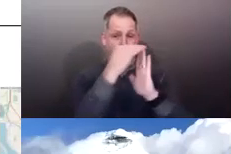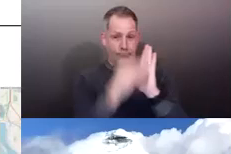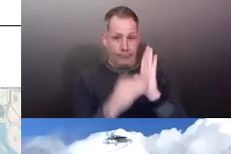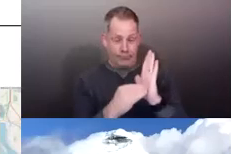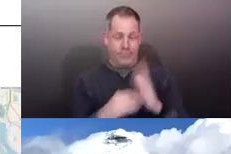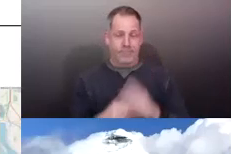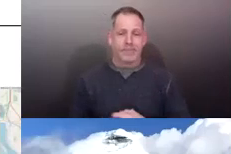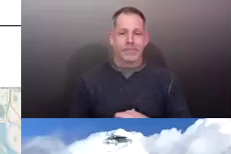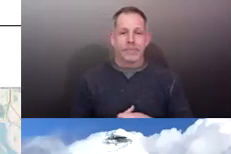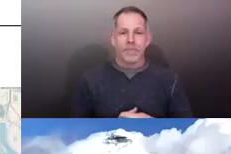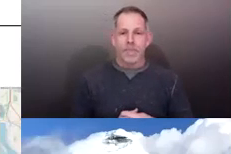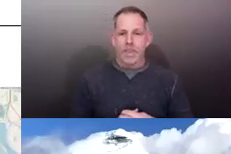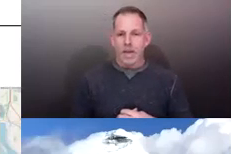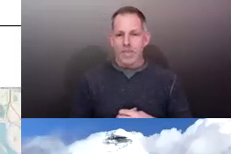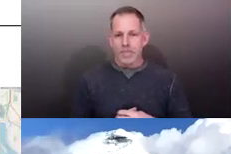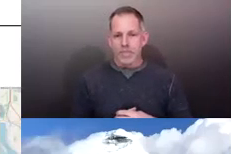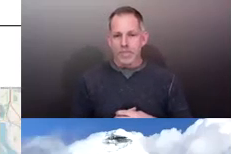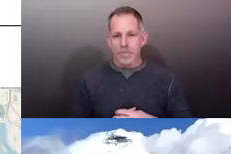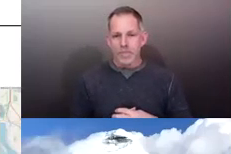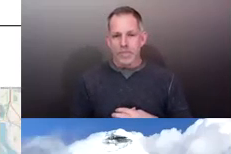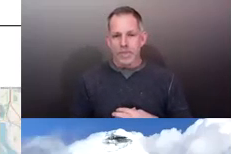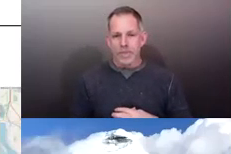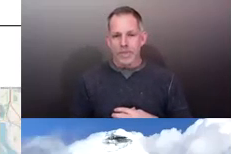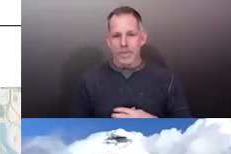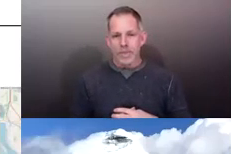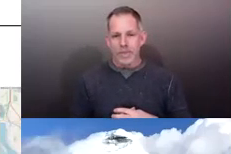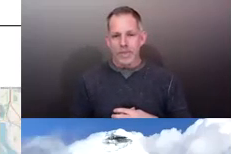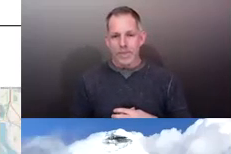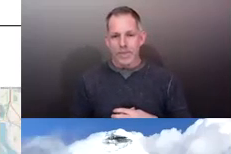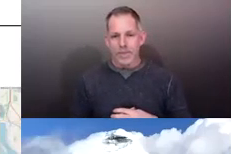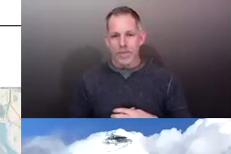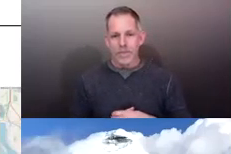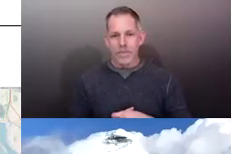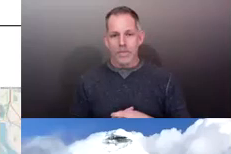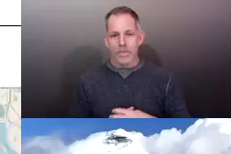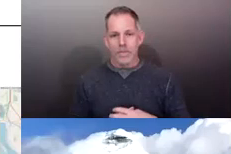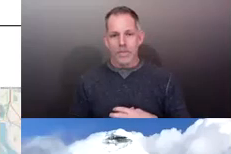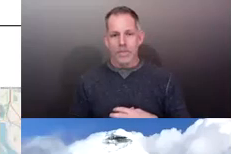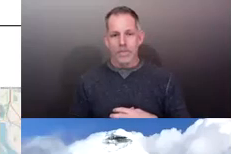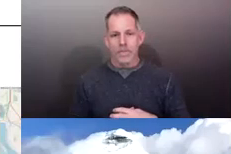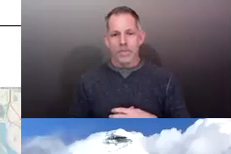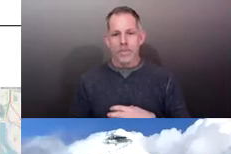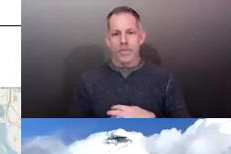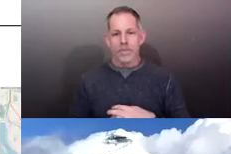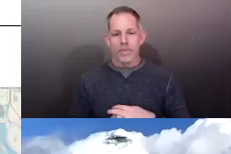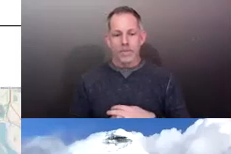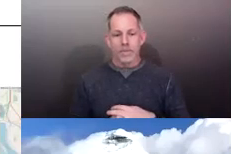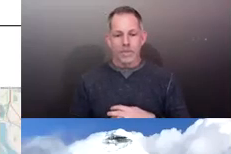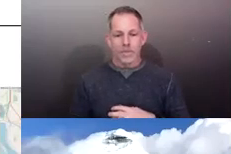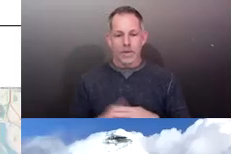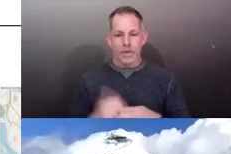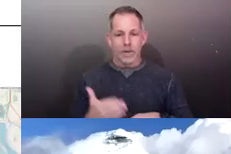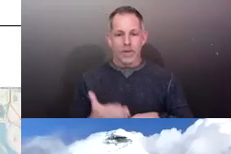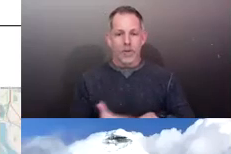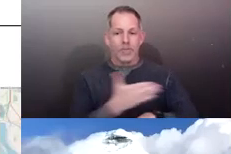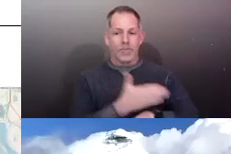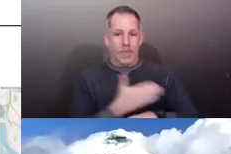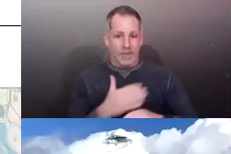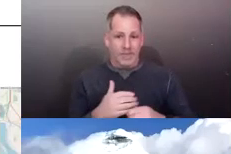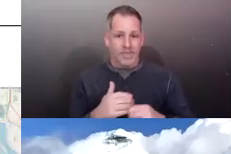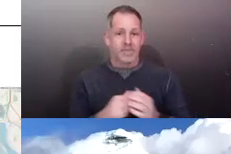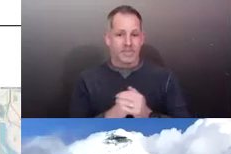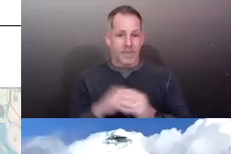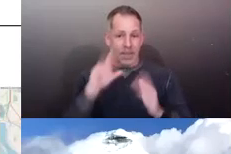and enhanced a couple of GIS-based tools. The graphic on the top is a slice from our